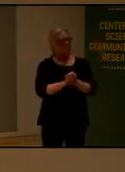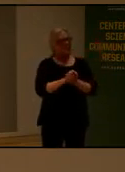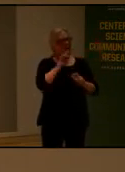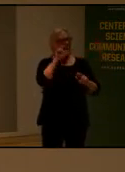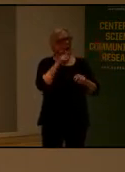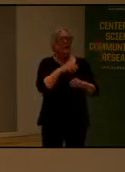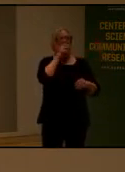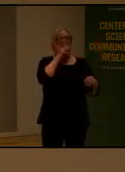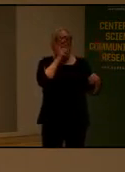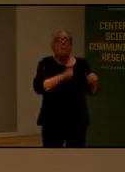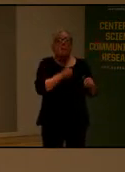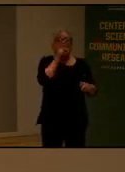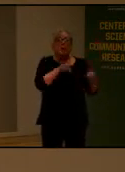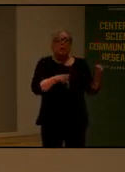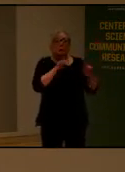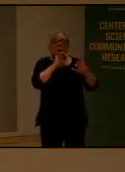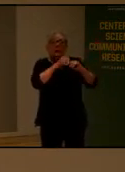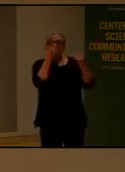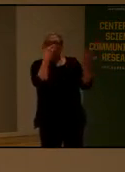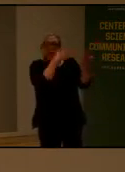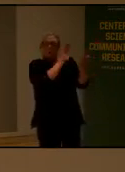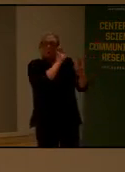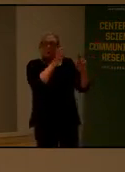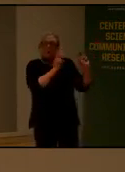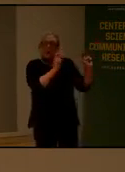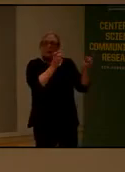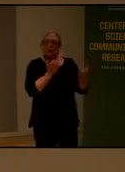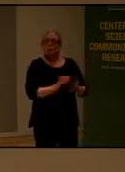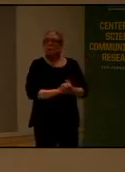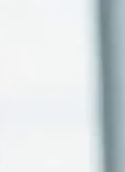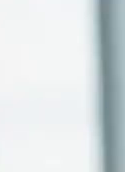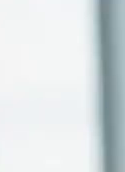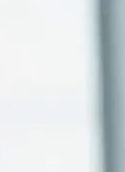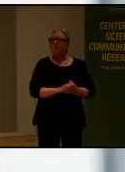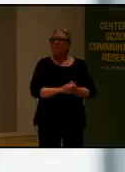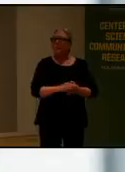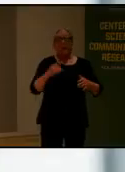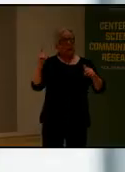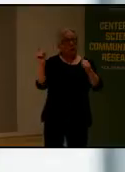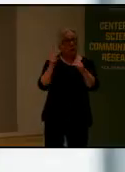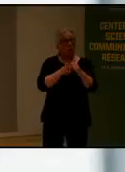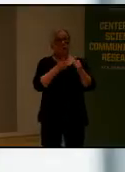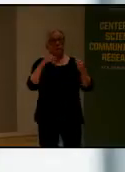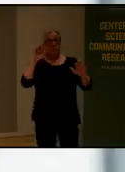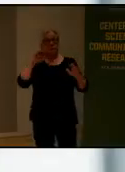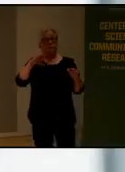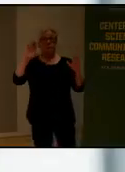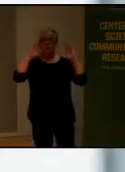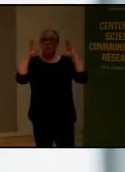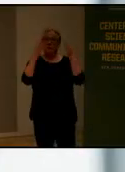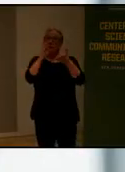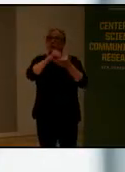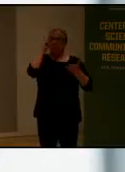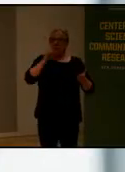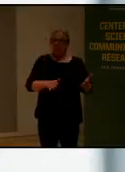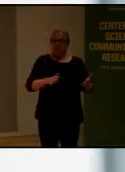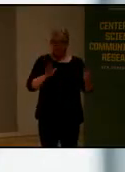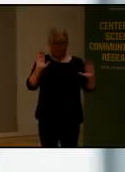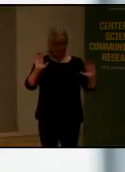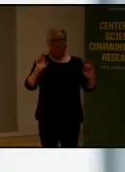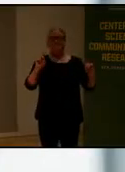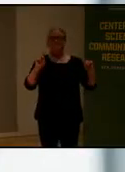it. So with that lens framework, I'm going to start with the students in the room. First off, whatever it